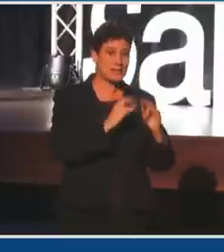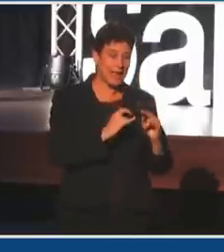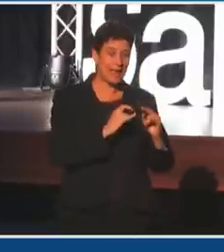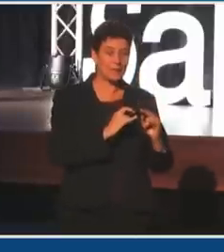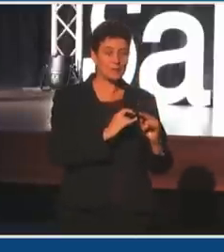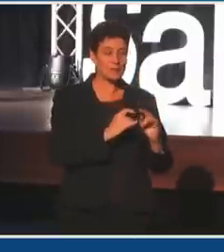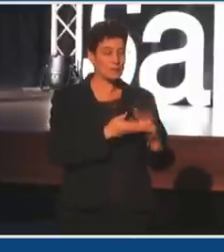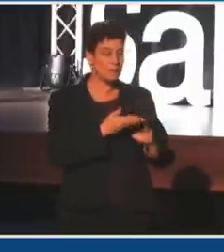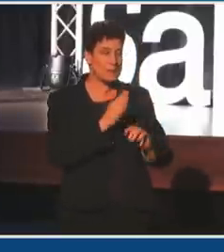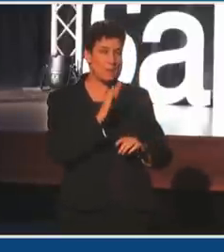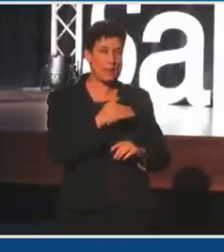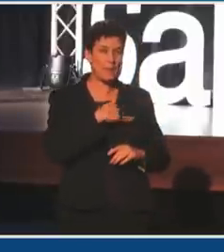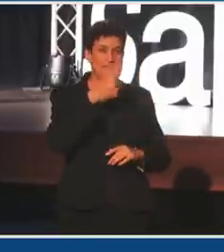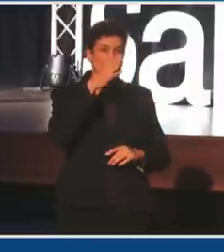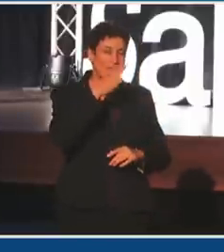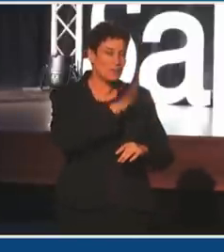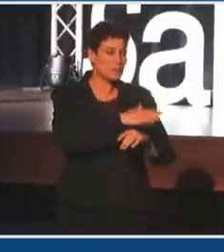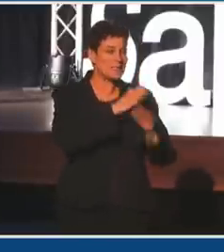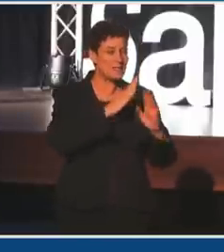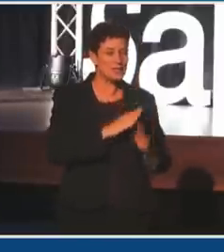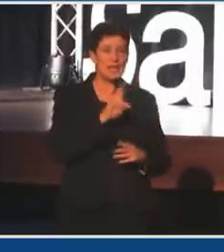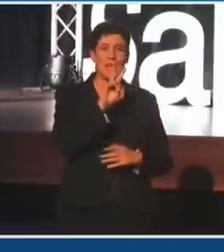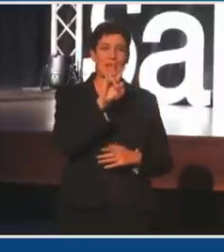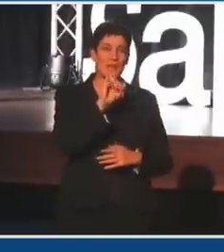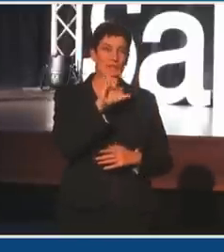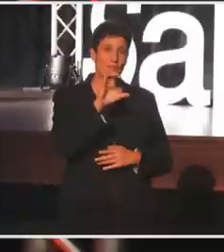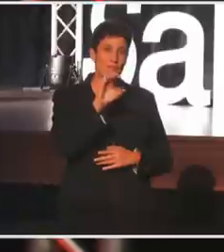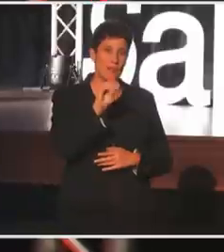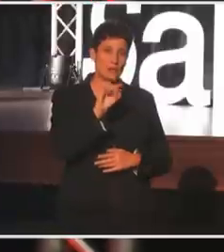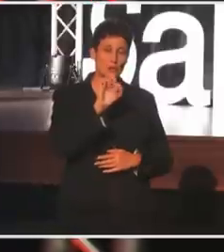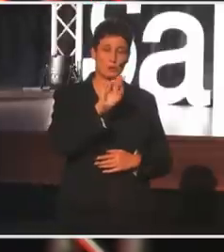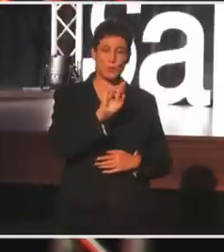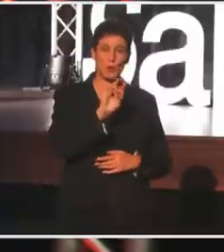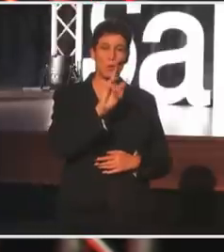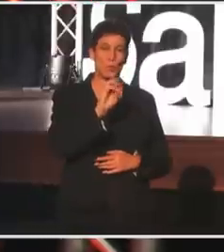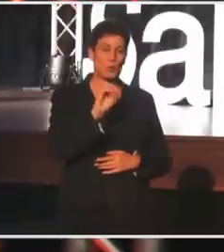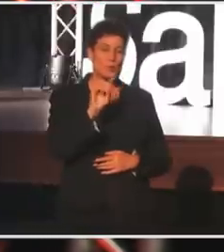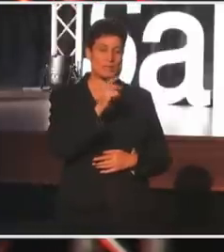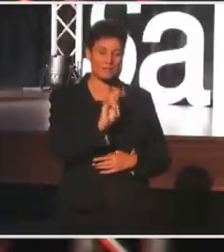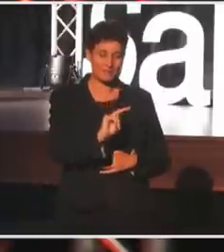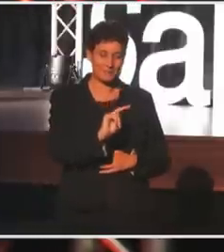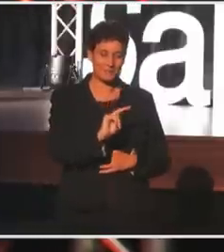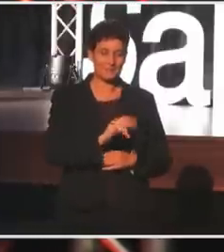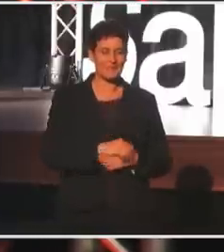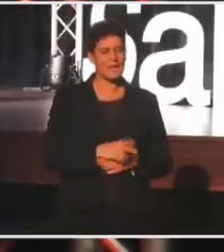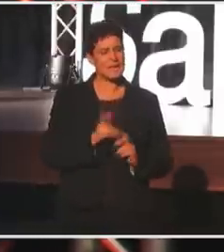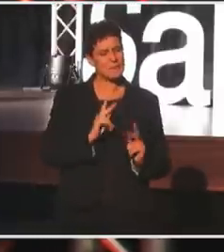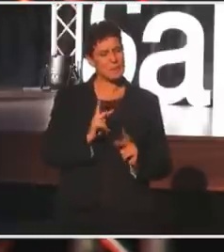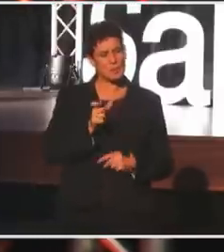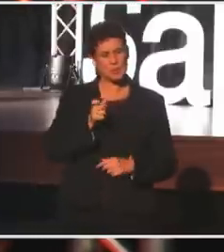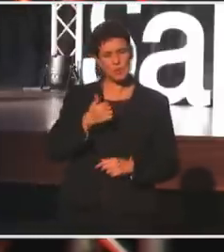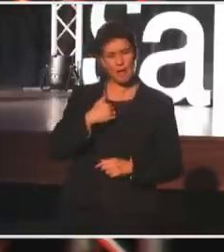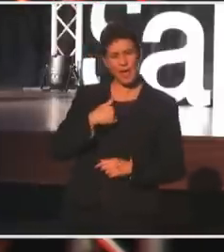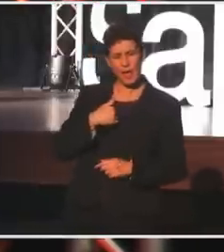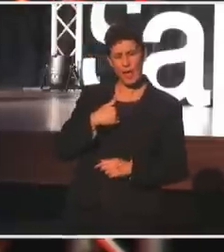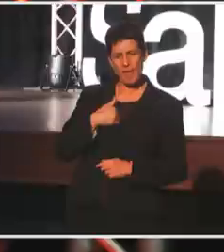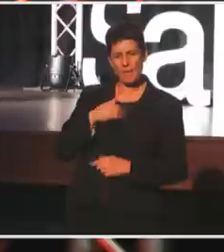Wooten. Both musicians and people with autism tend to see things a bit